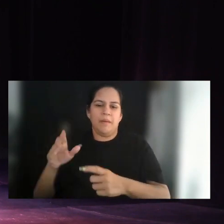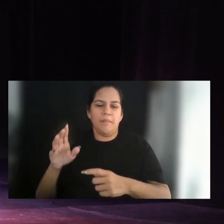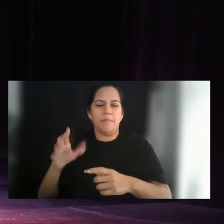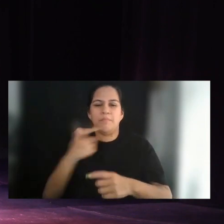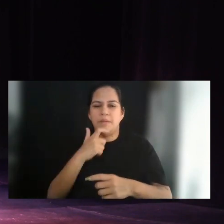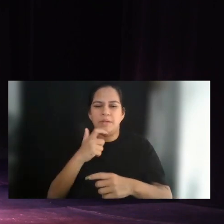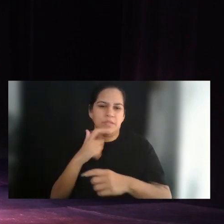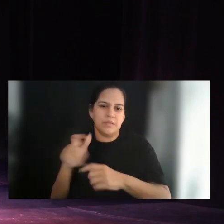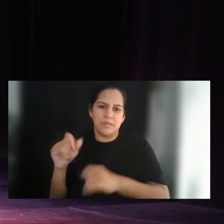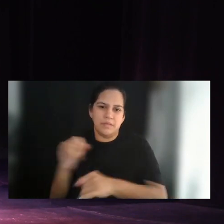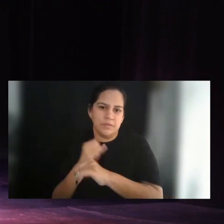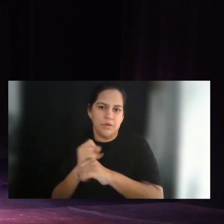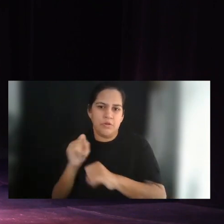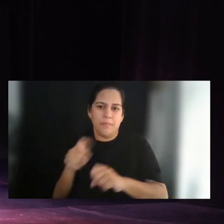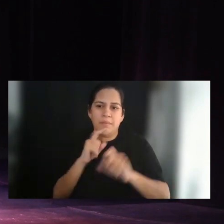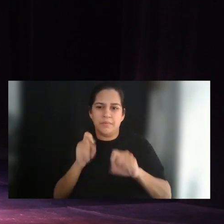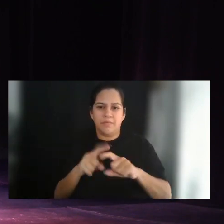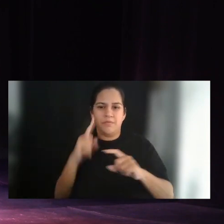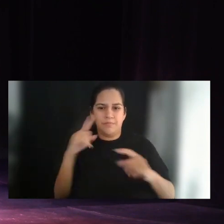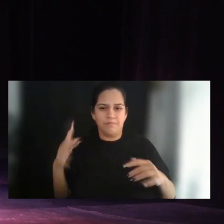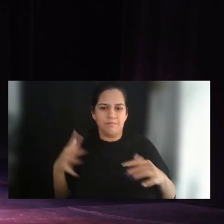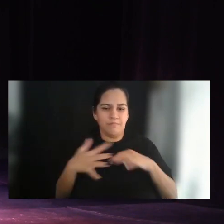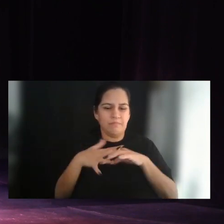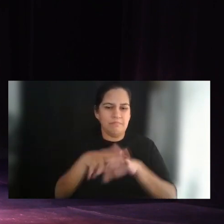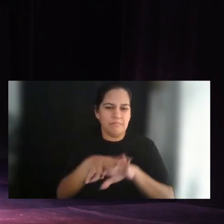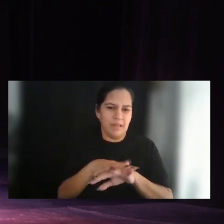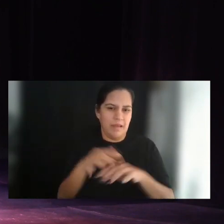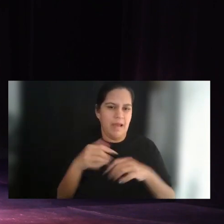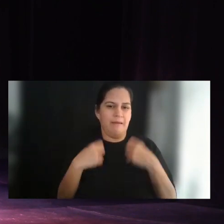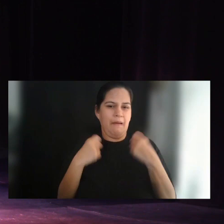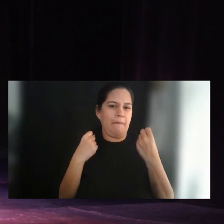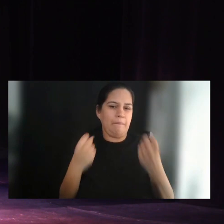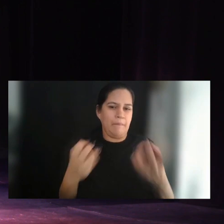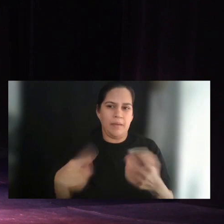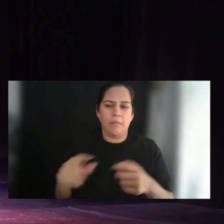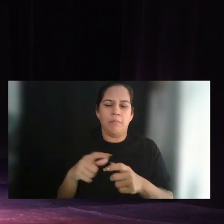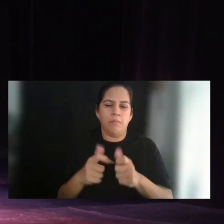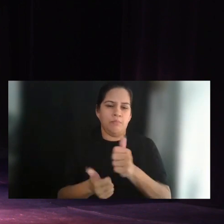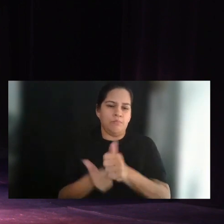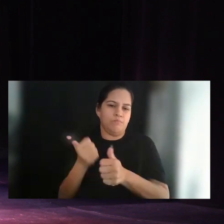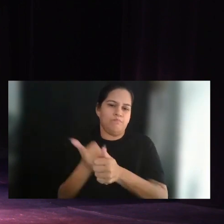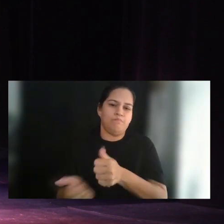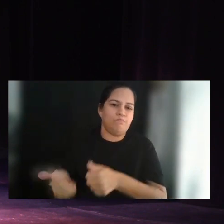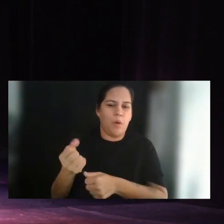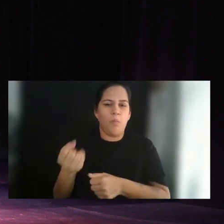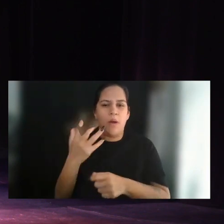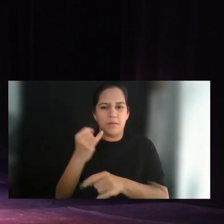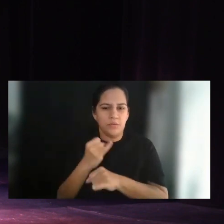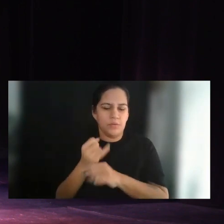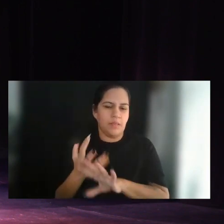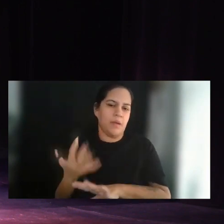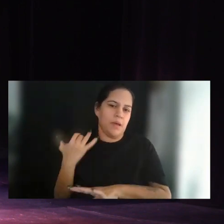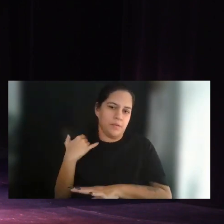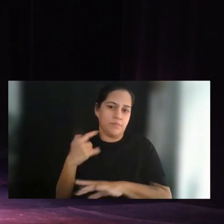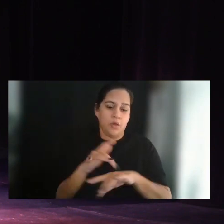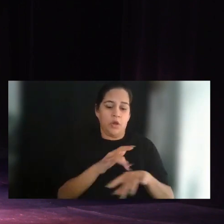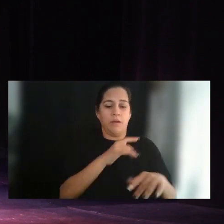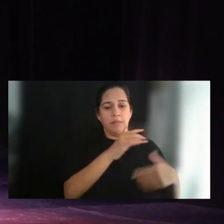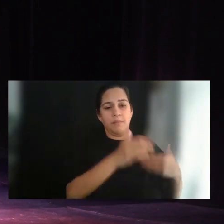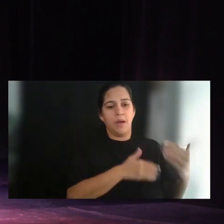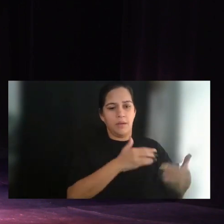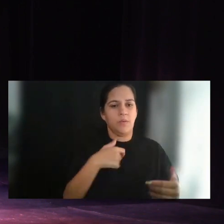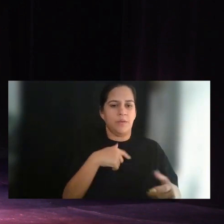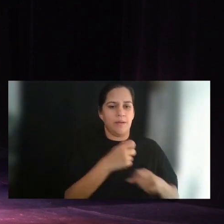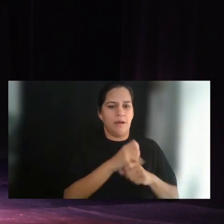as we had had with many predominantly white institutions in the past. So very early in the process, we got all the key folks from both Why